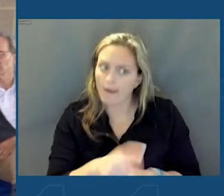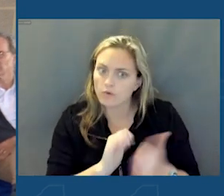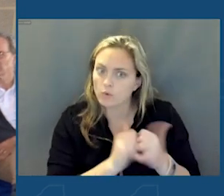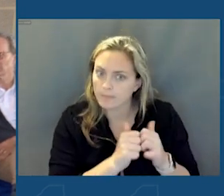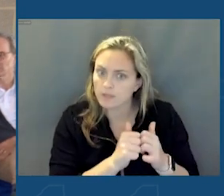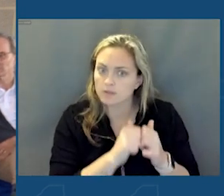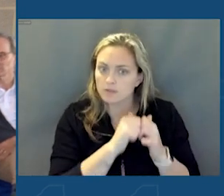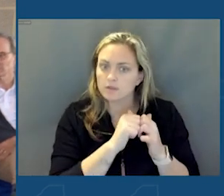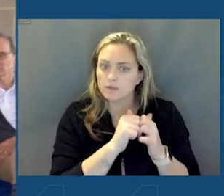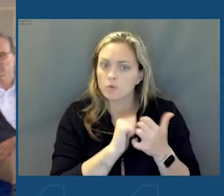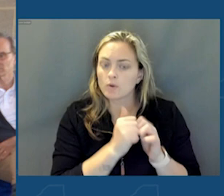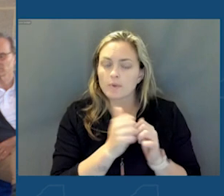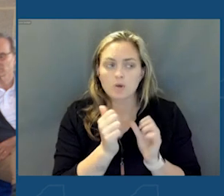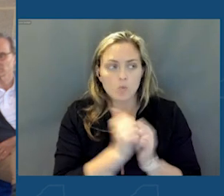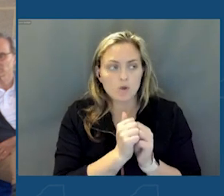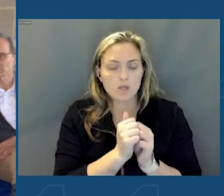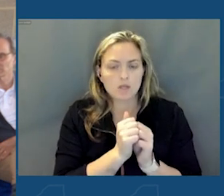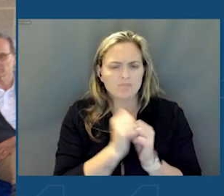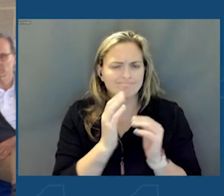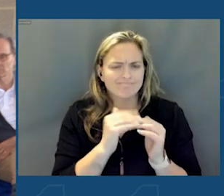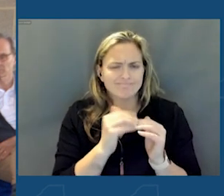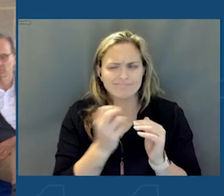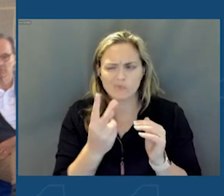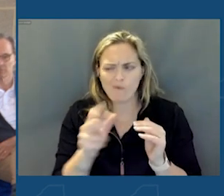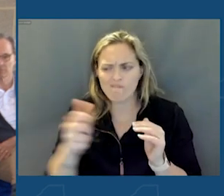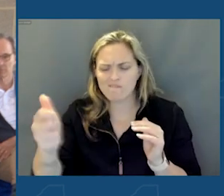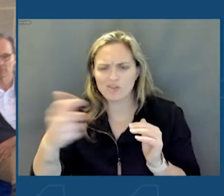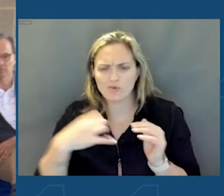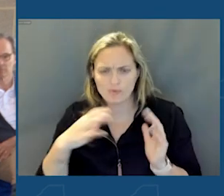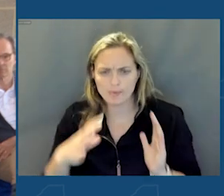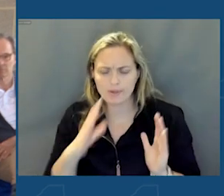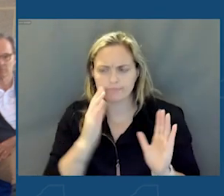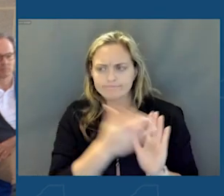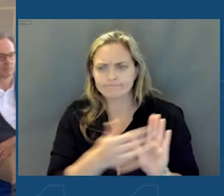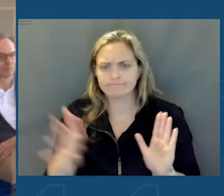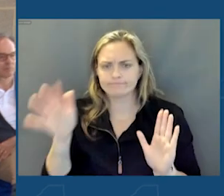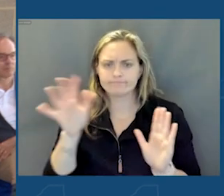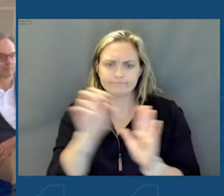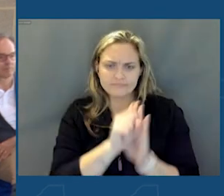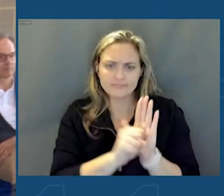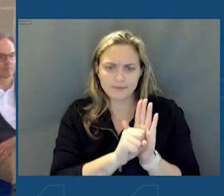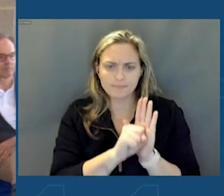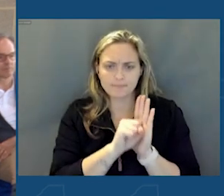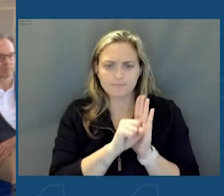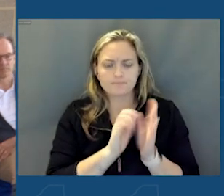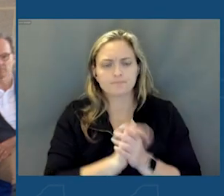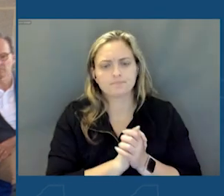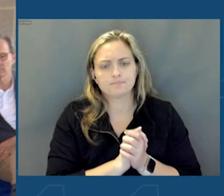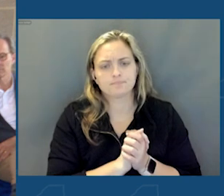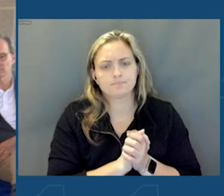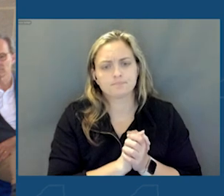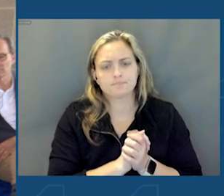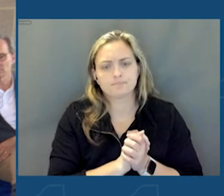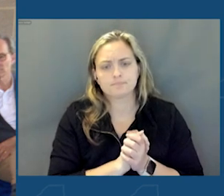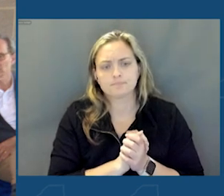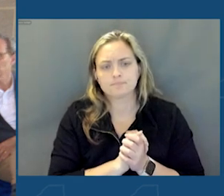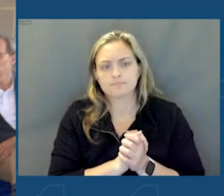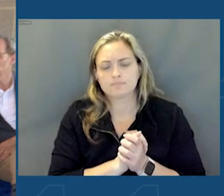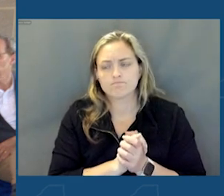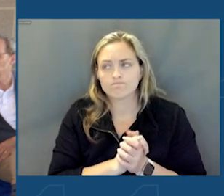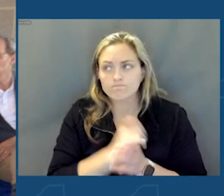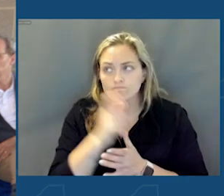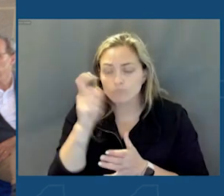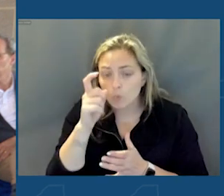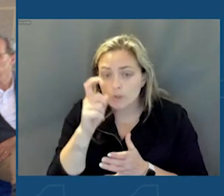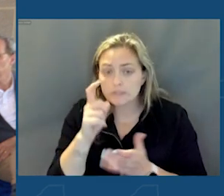we competed with at least a dozen other applicants across the state. That it was the wisdom of then